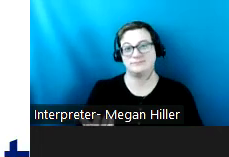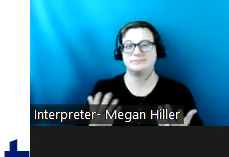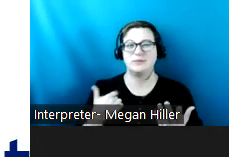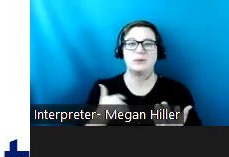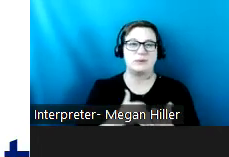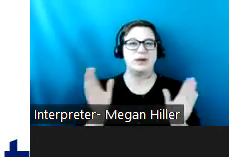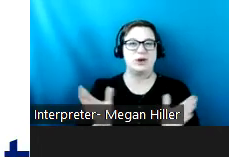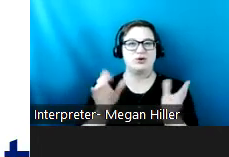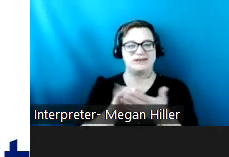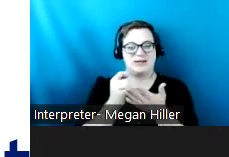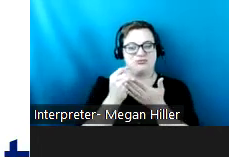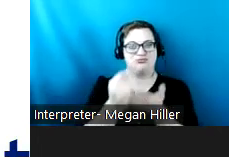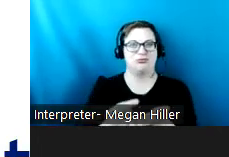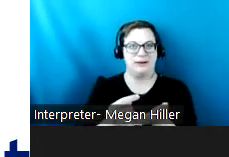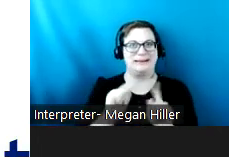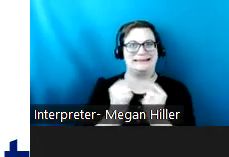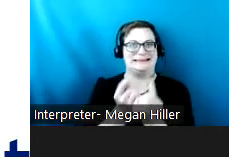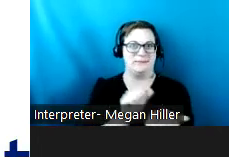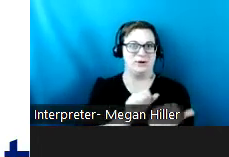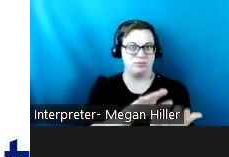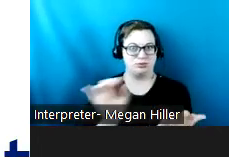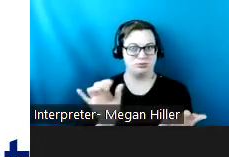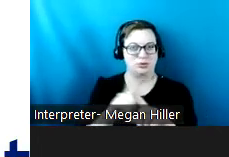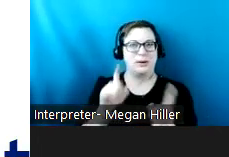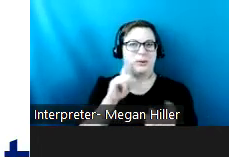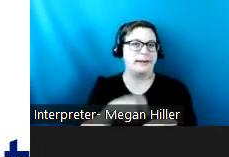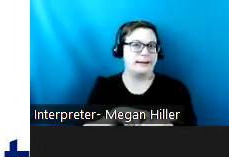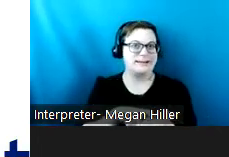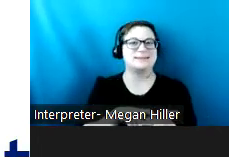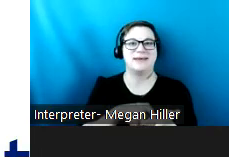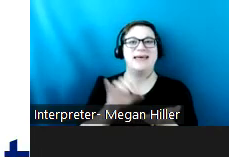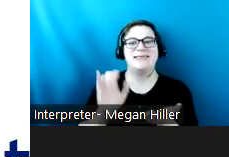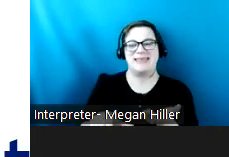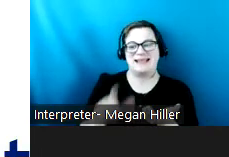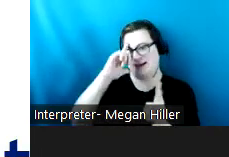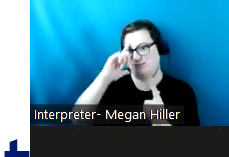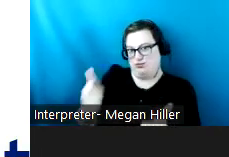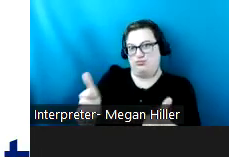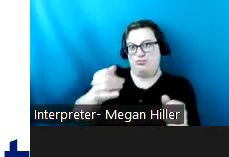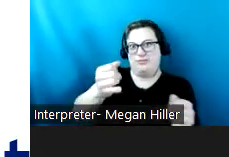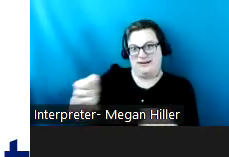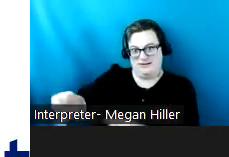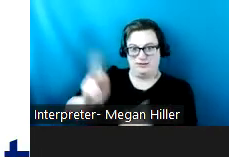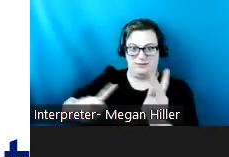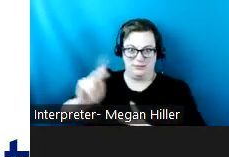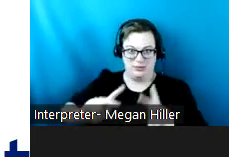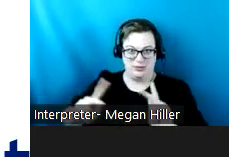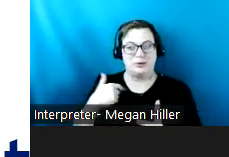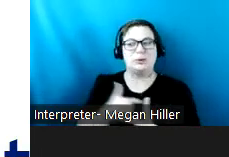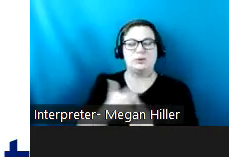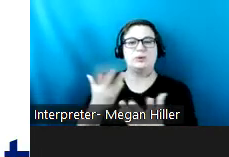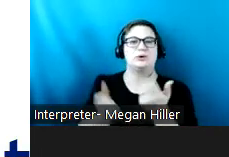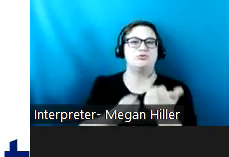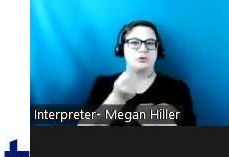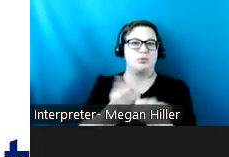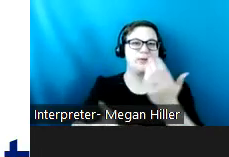encourage that treatment team approach as well, but also want to recognize that that will be the individual's decision, and we want to support the next step